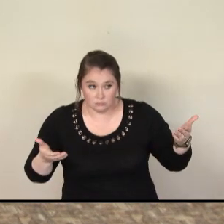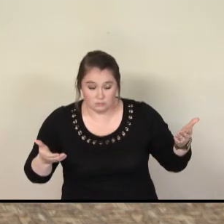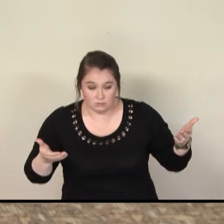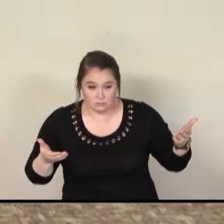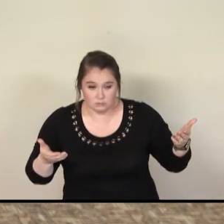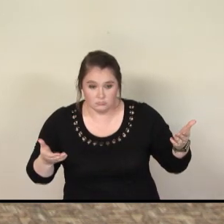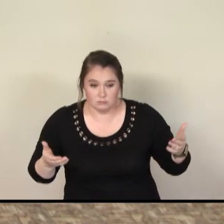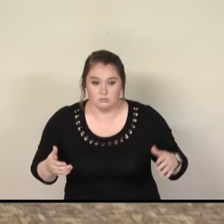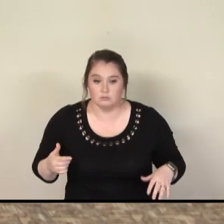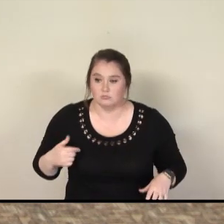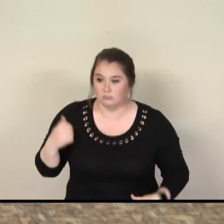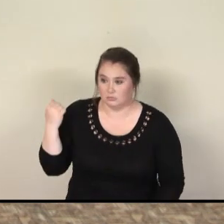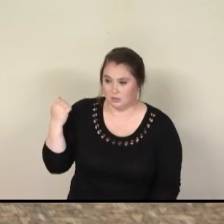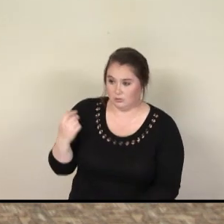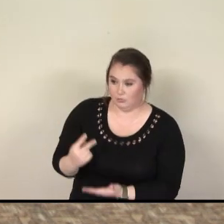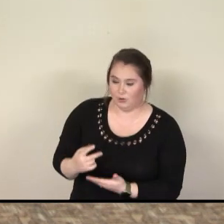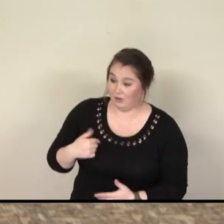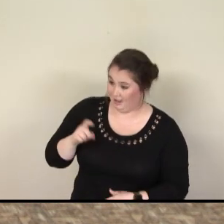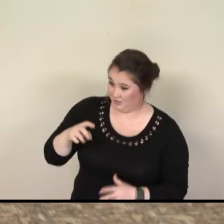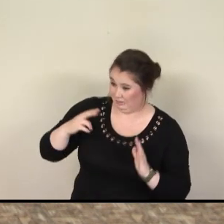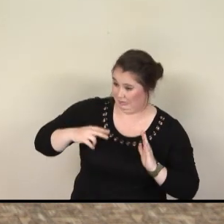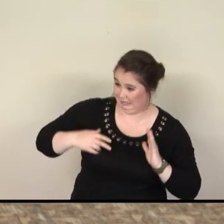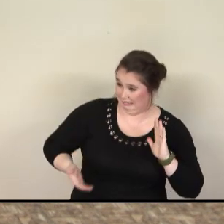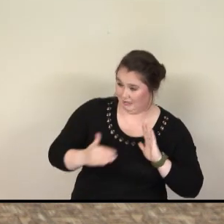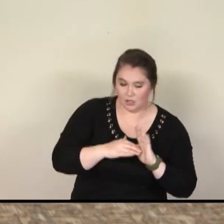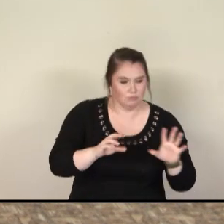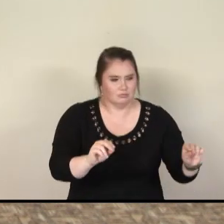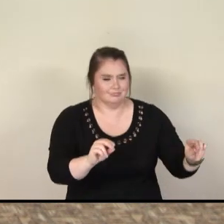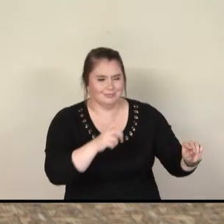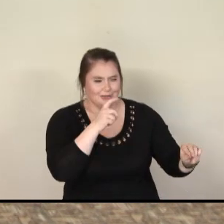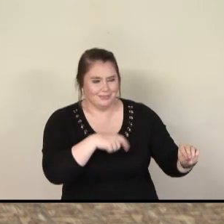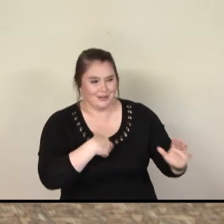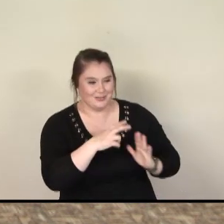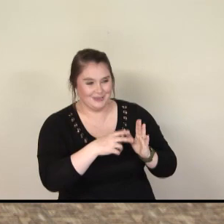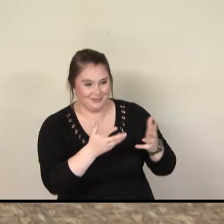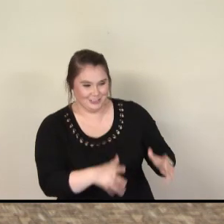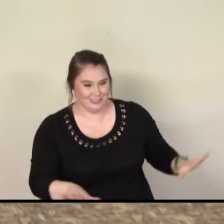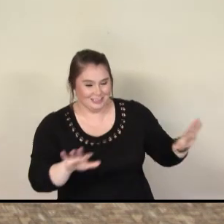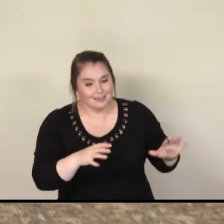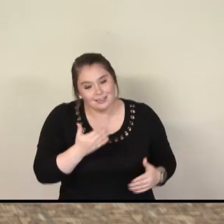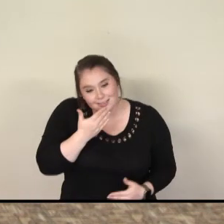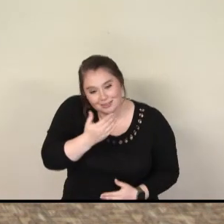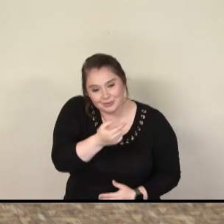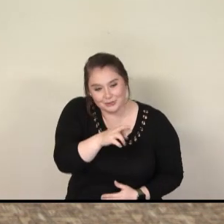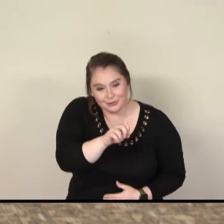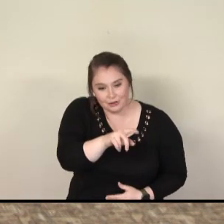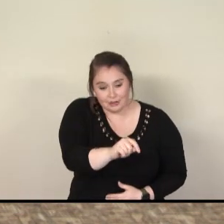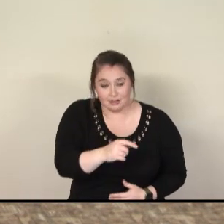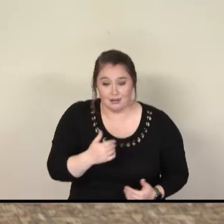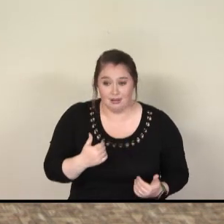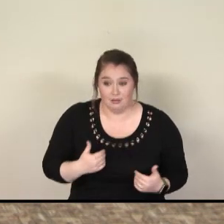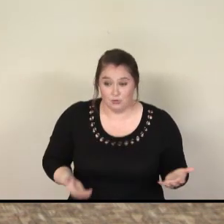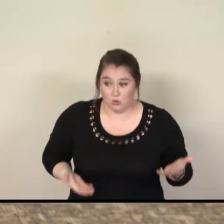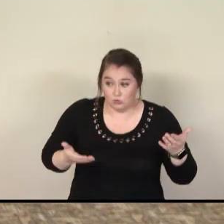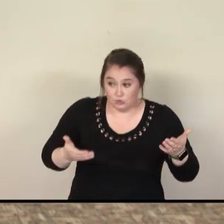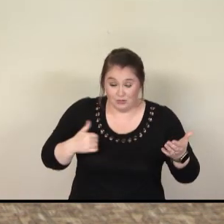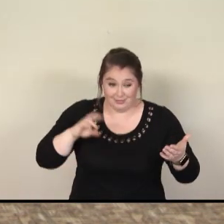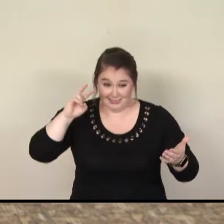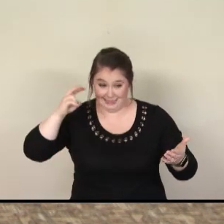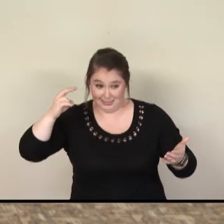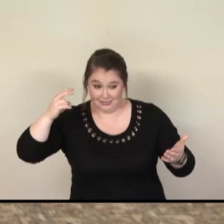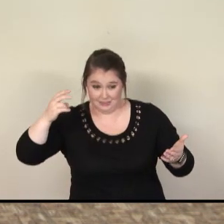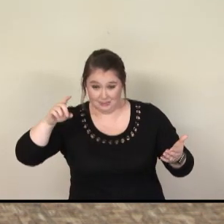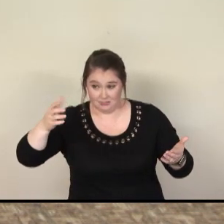So moved. Do I need to read the whole thing again? Nope, you don't. I read it for you. Thank you, Mr. Grant. I have a motion. Do I have a